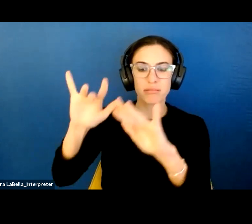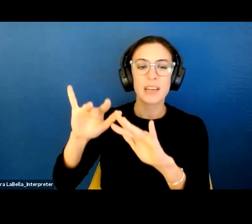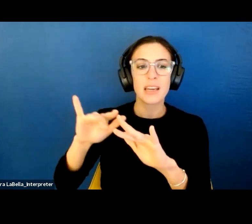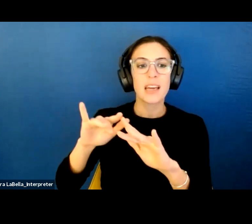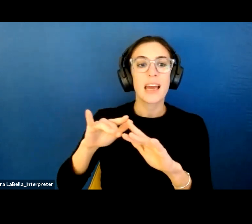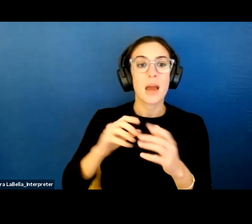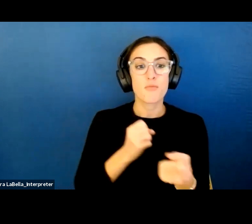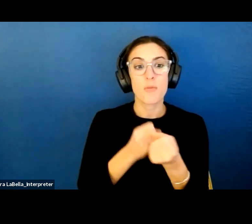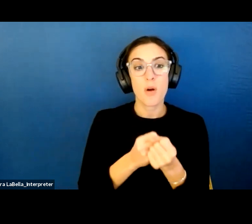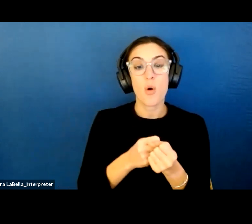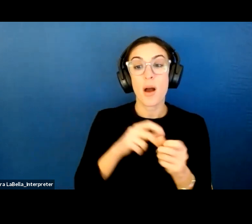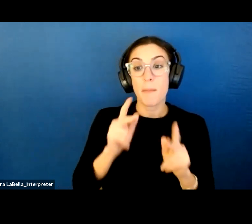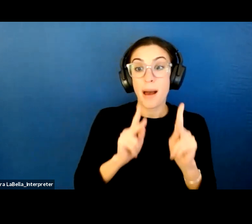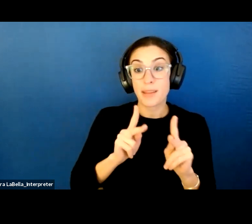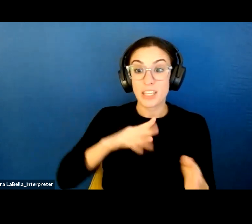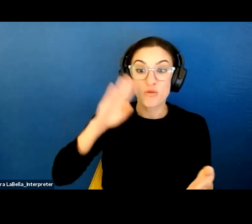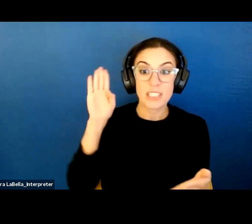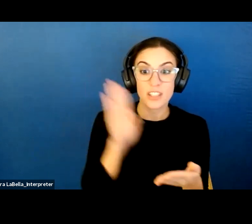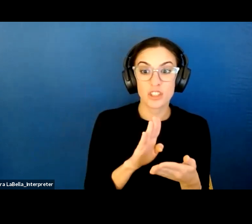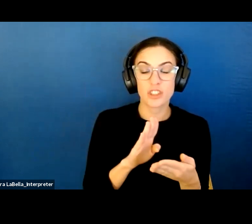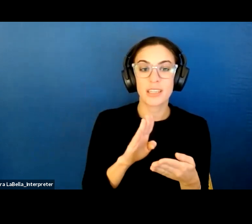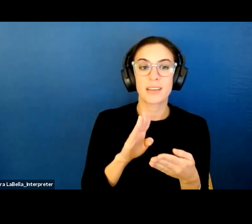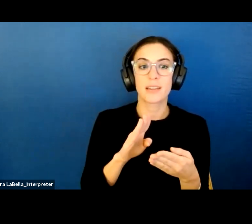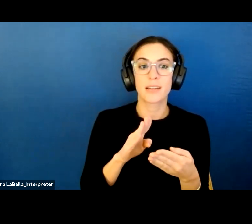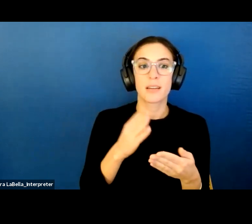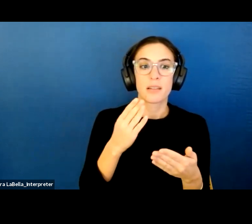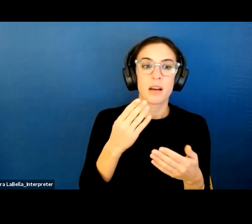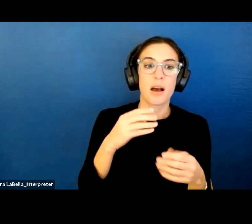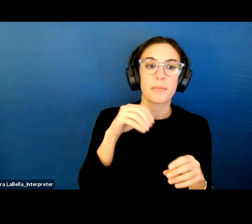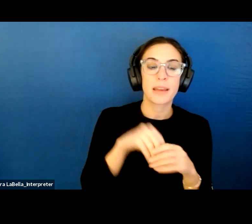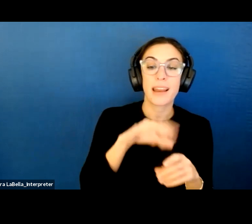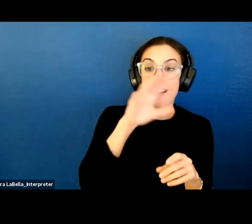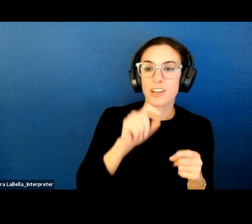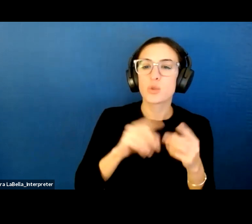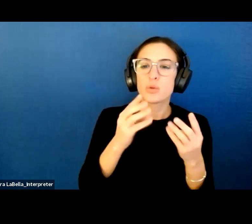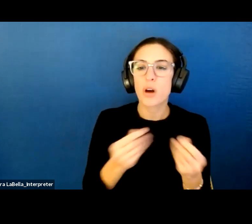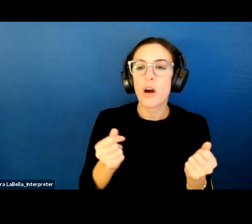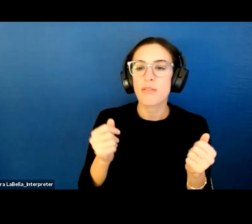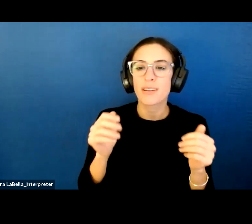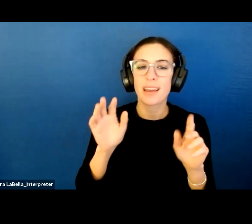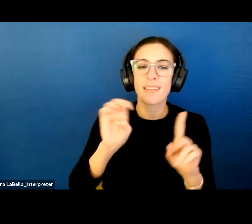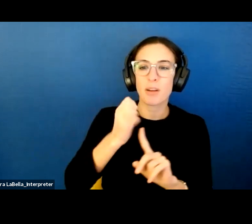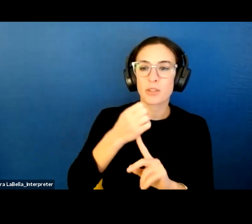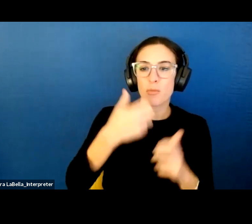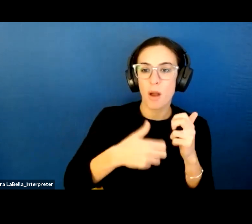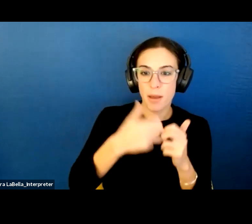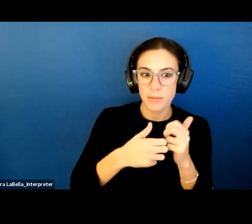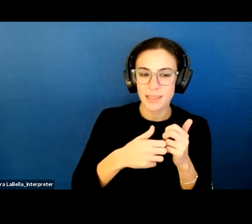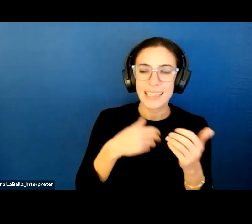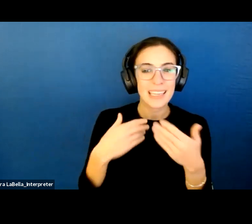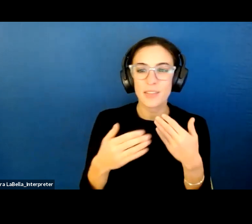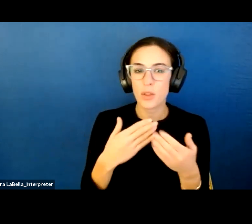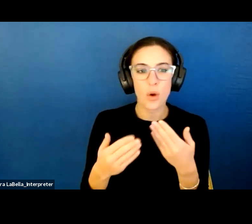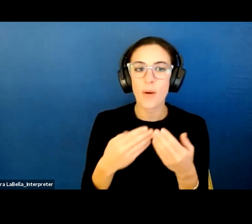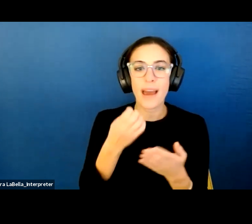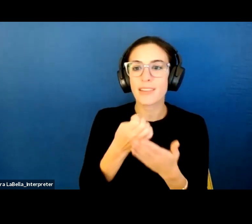African countries, as a solution to climate change and other environmental problems. This is despite evidence that 12% of